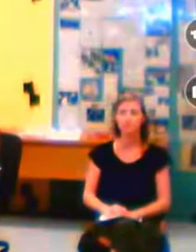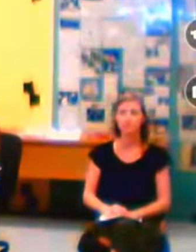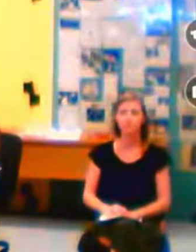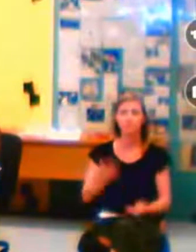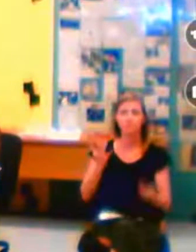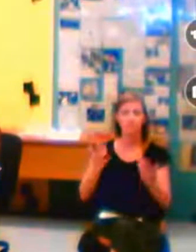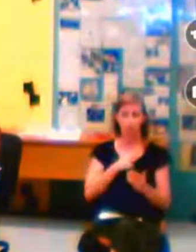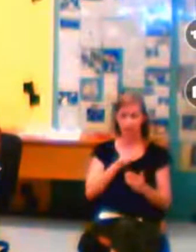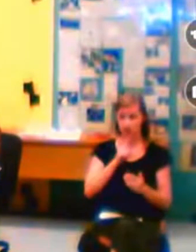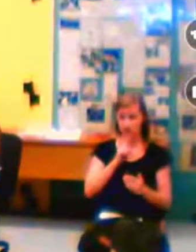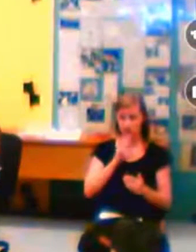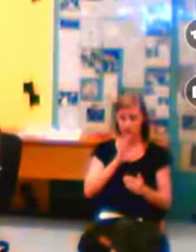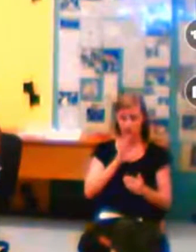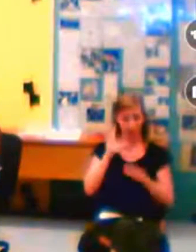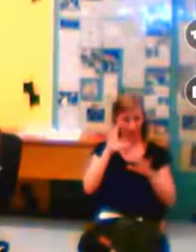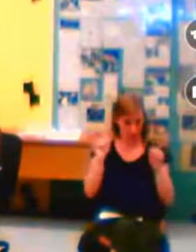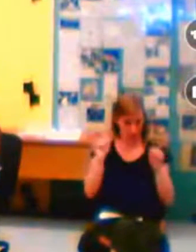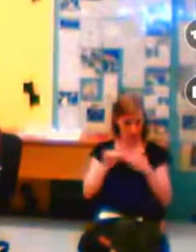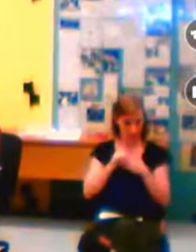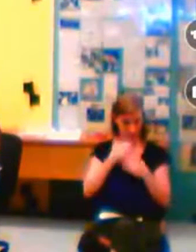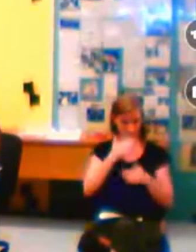Let down this truck.